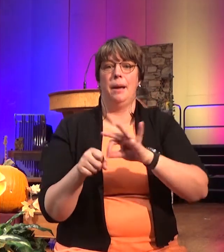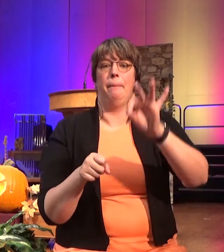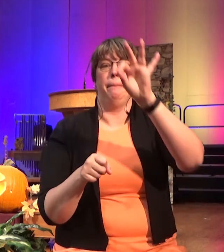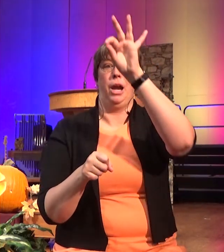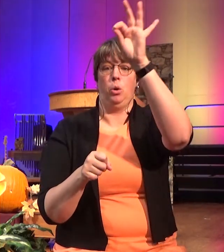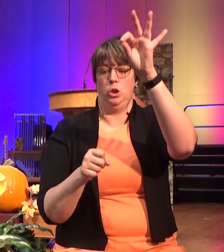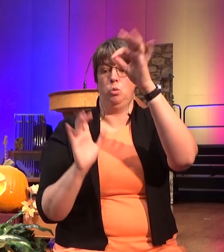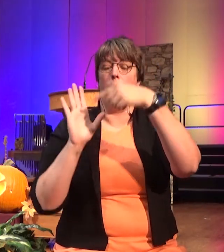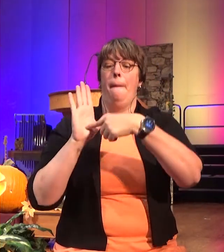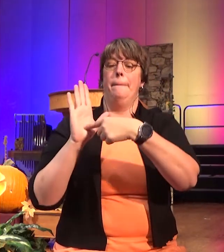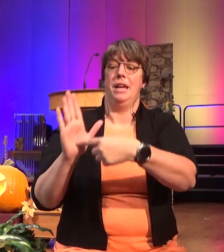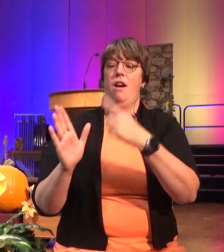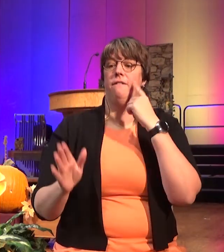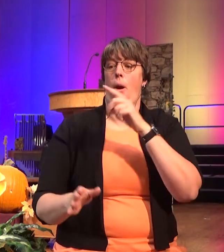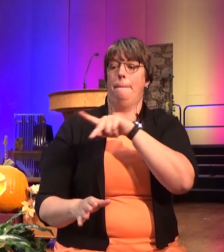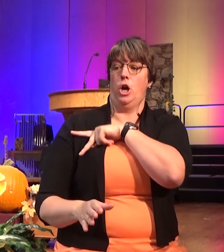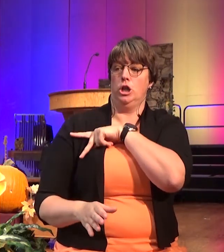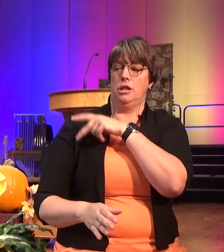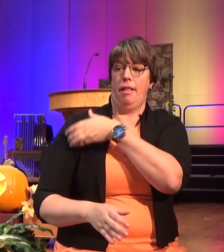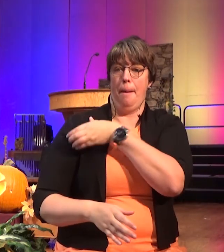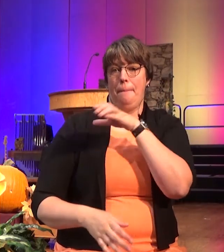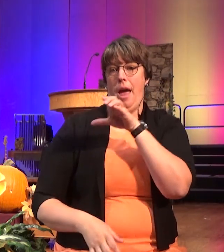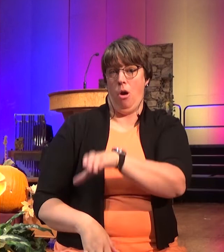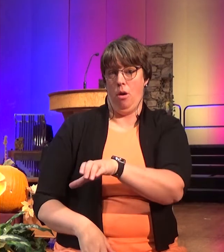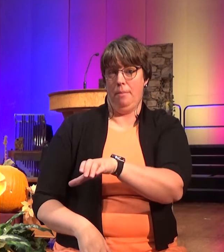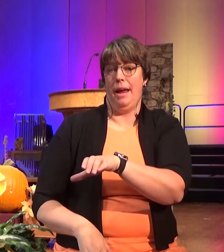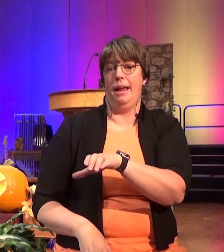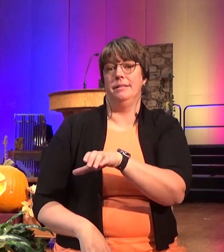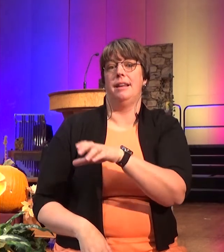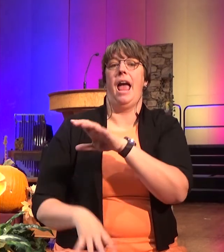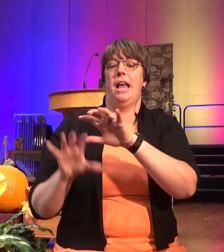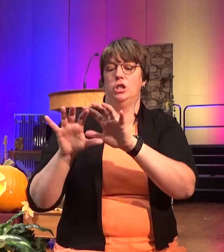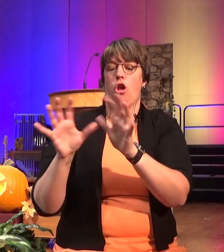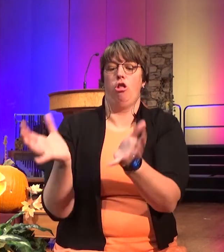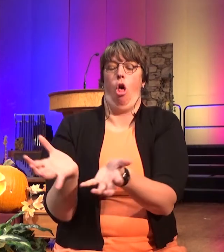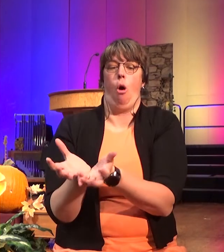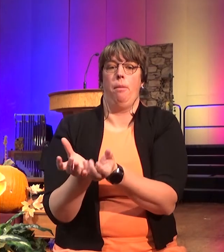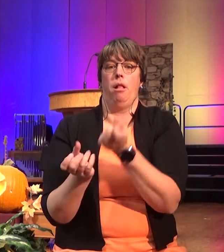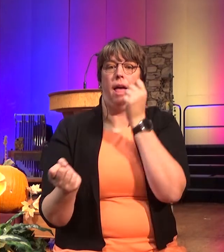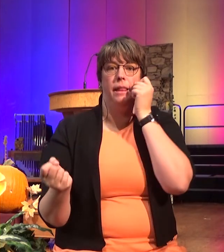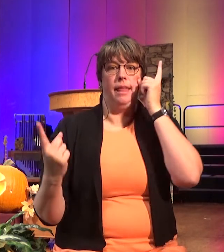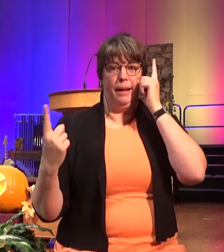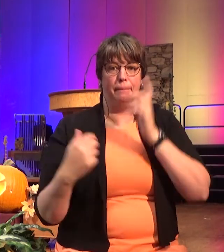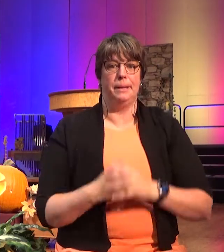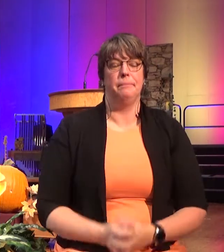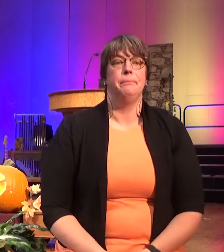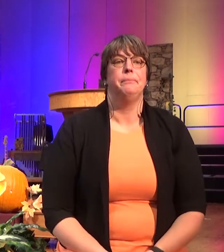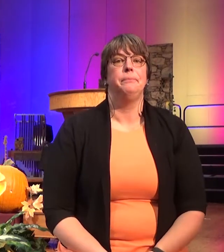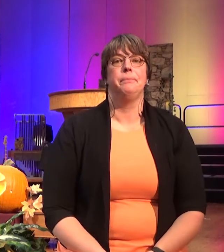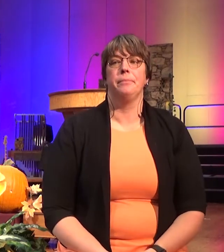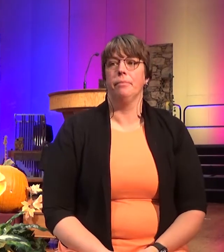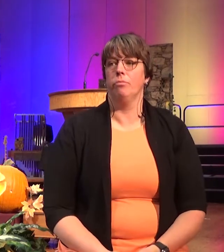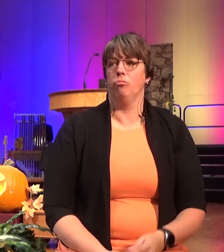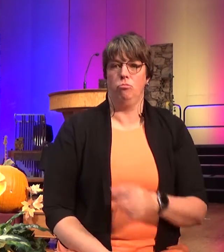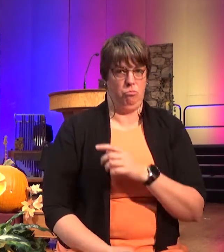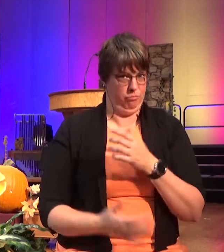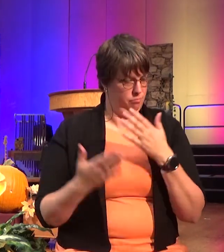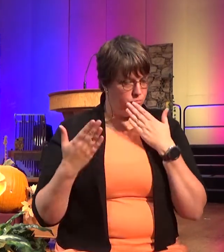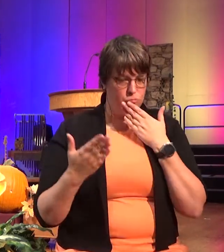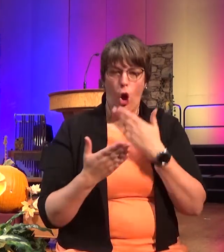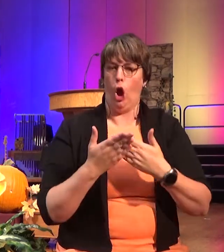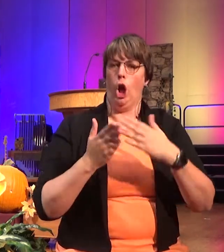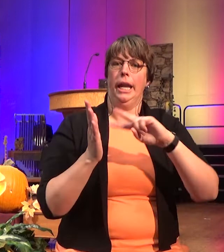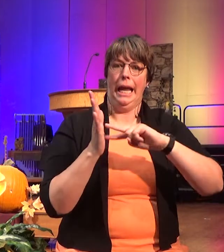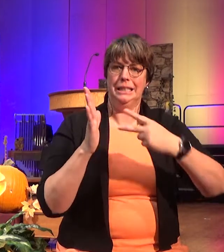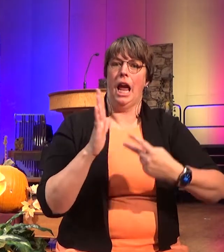beacon for personal empowerment and global enlightenment. All those are good intentions. We've set them, and now